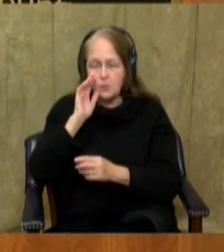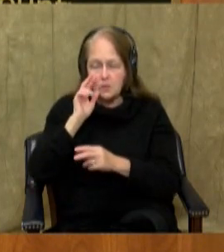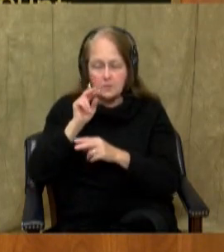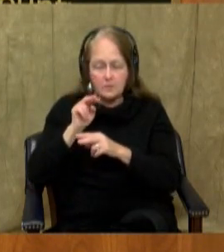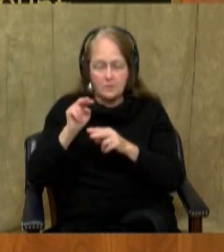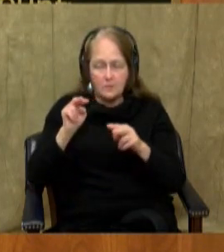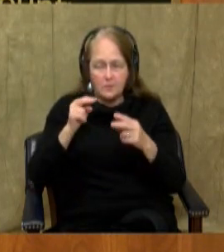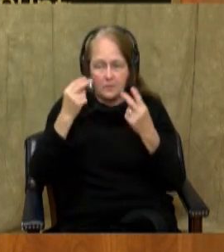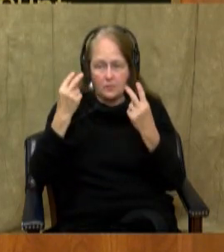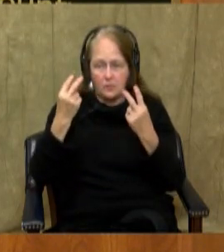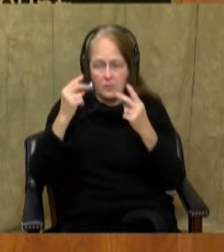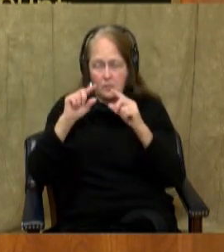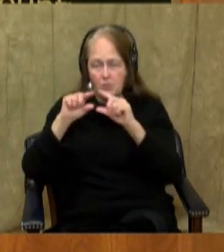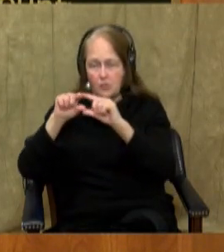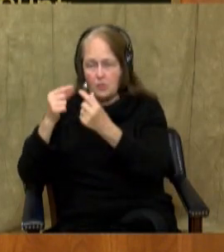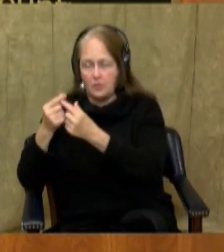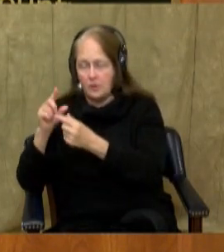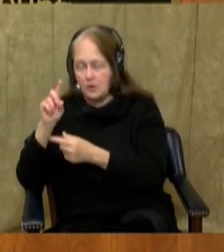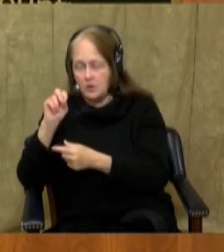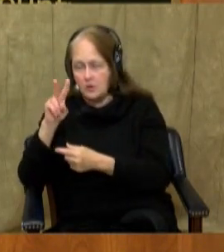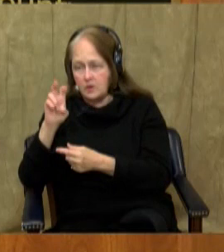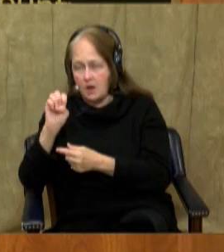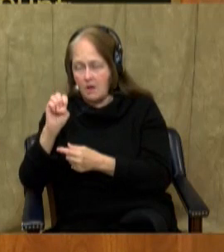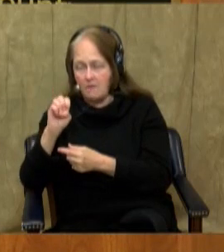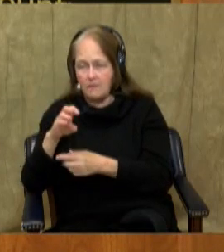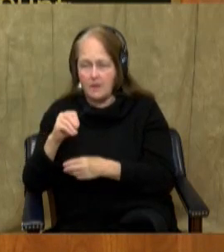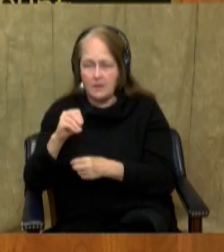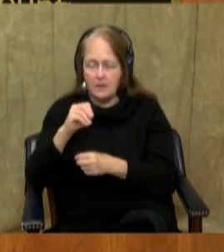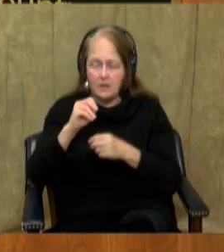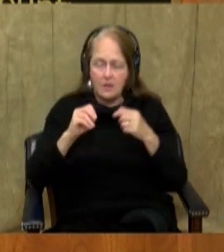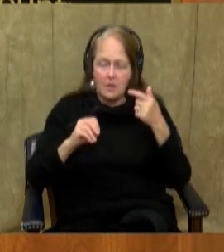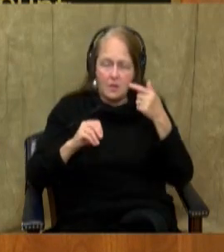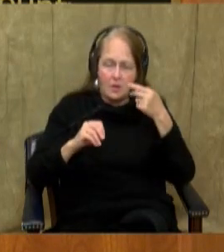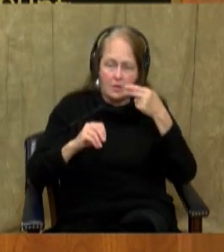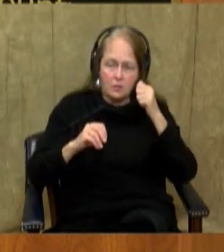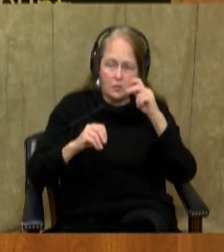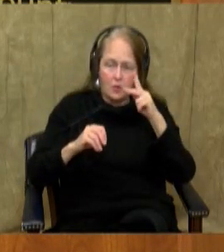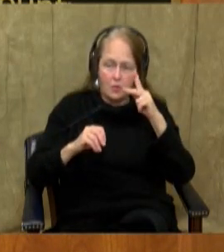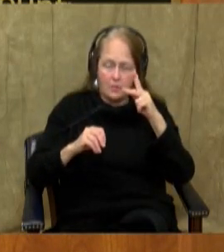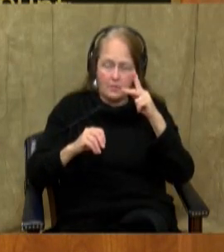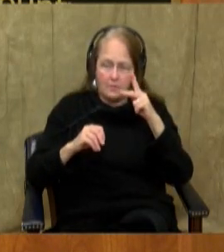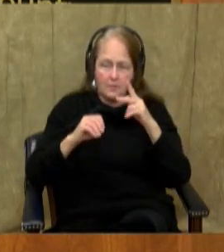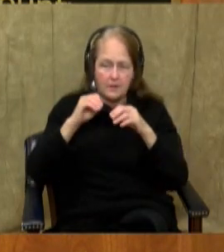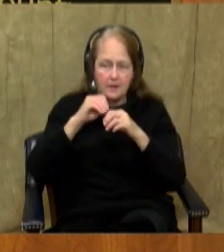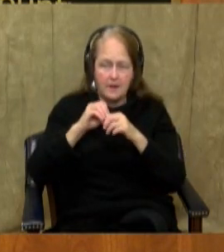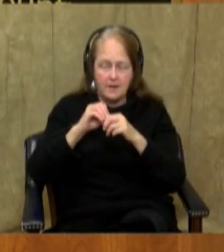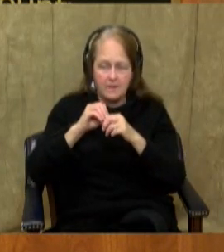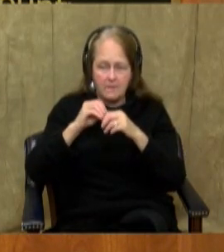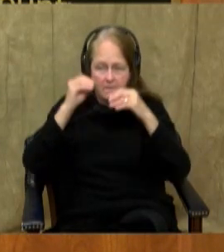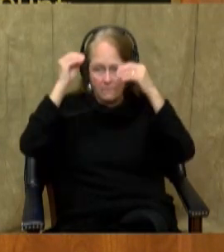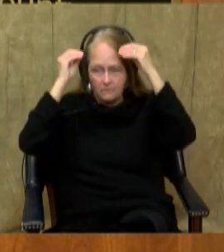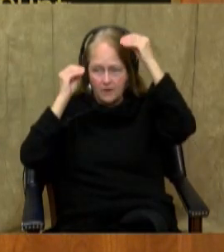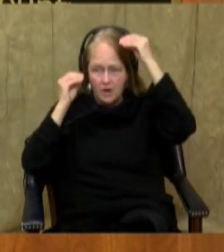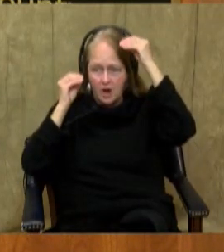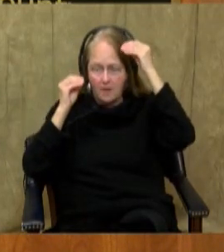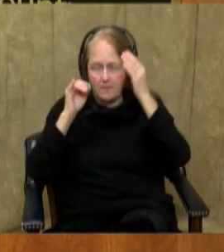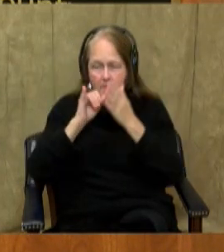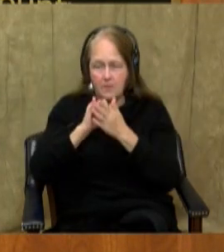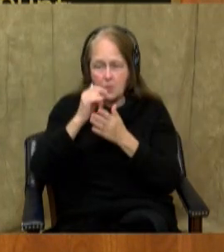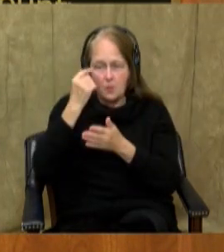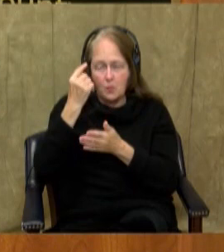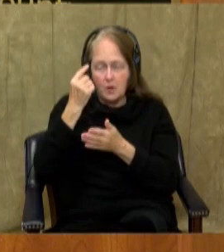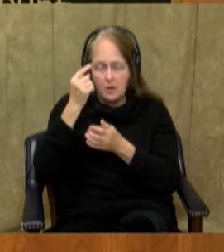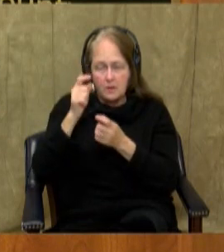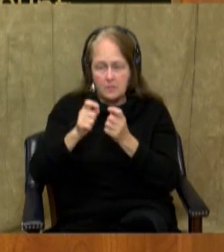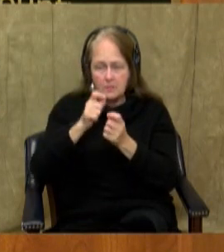So you had these two groups with their opinions about whether or not we need to be over in Vietnam. Now, one